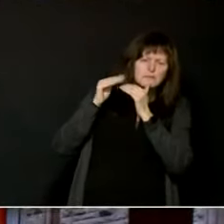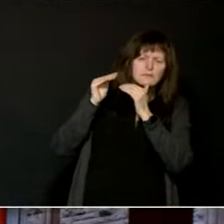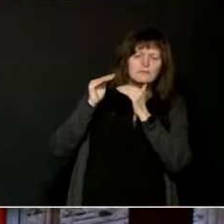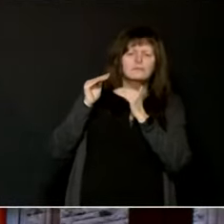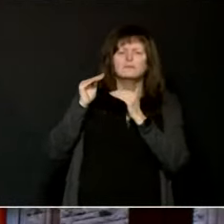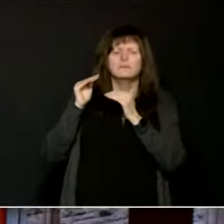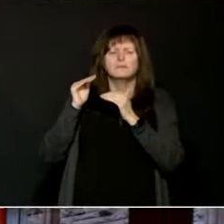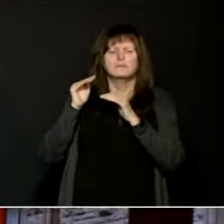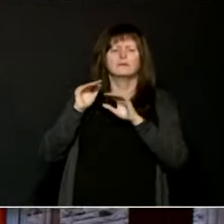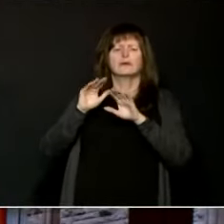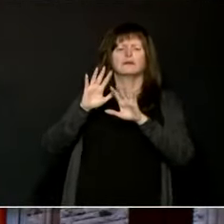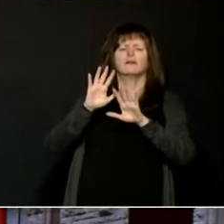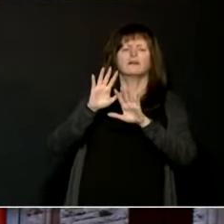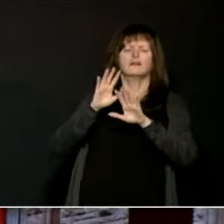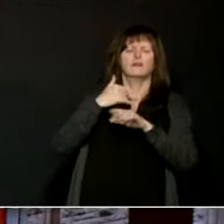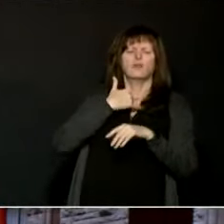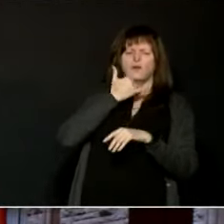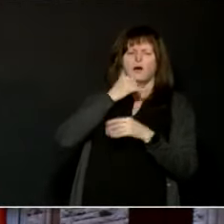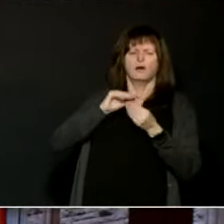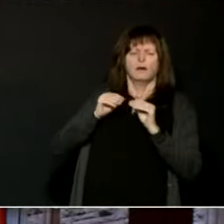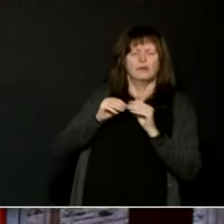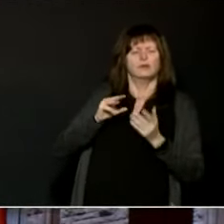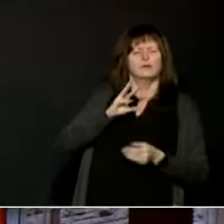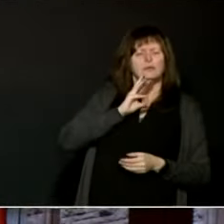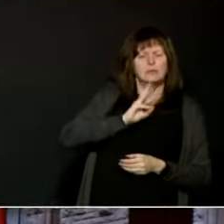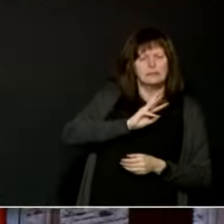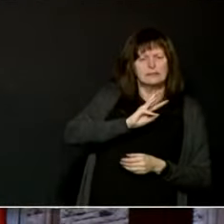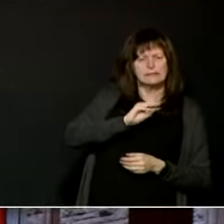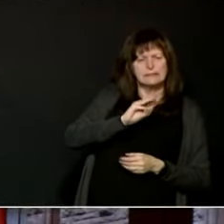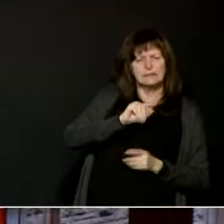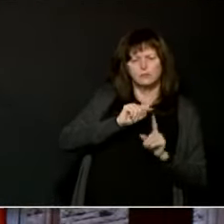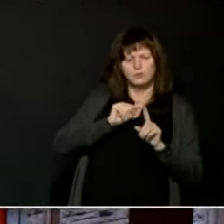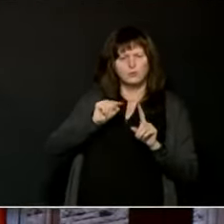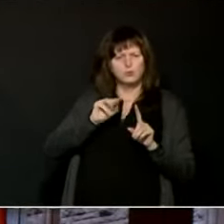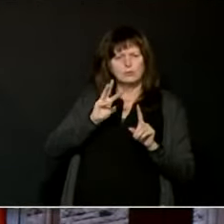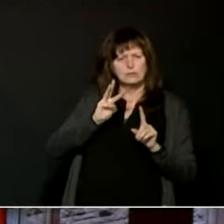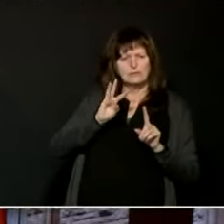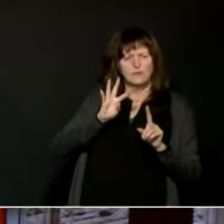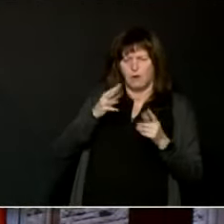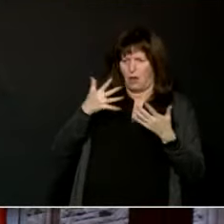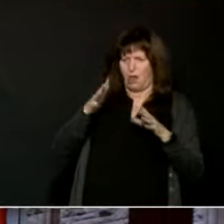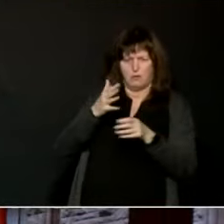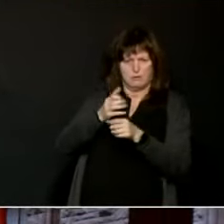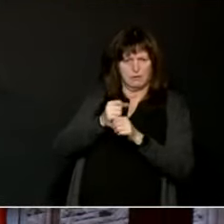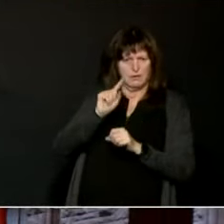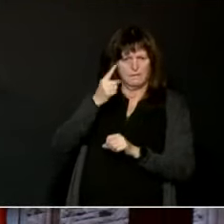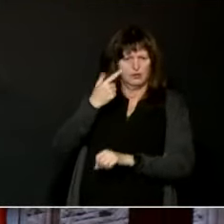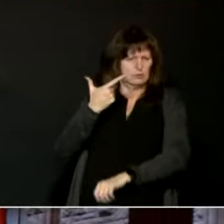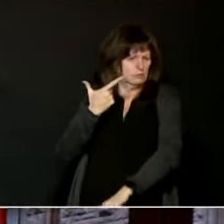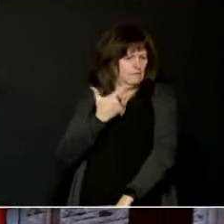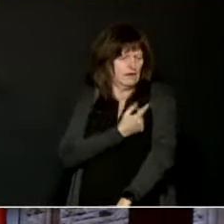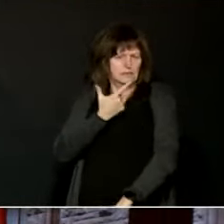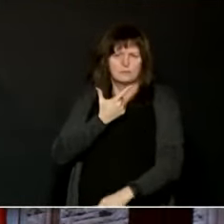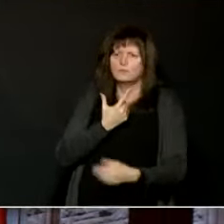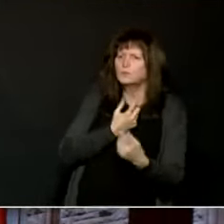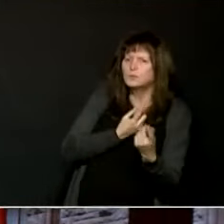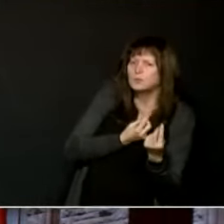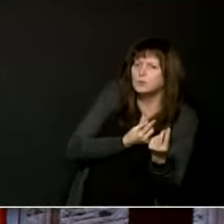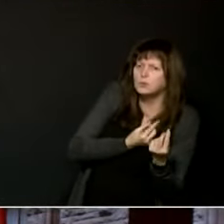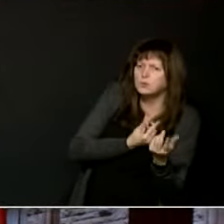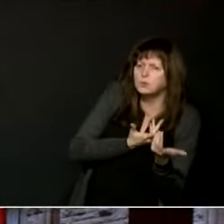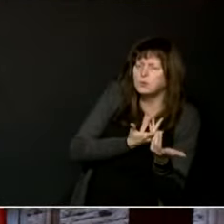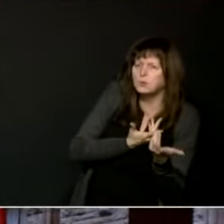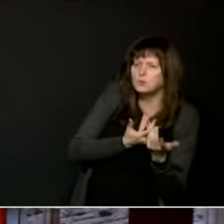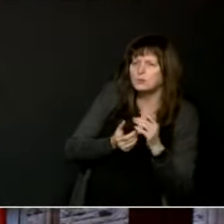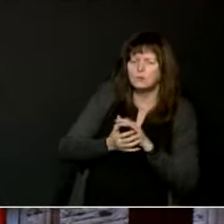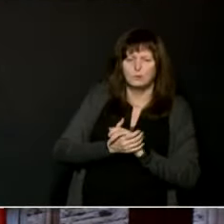sorry, I should say 60 to 64, I believe. Great. Well, thank you. Yeah, there's materials there that we have been, I know I was working all weekend